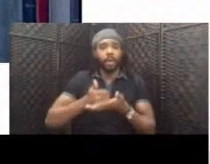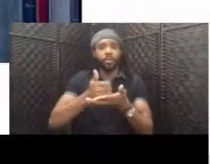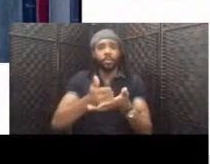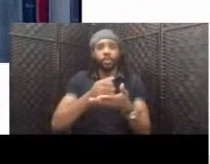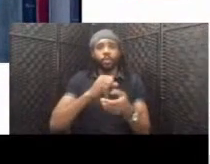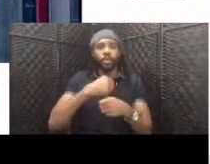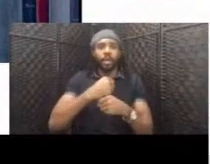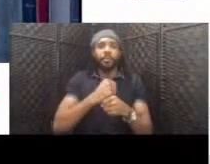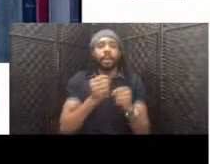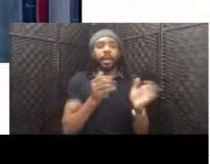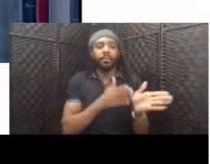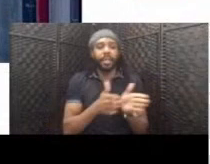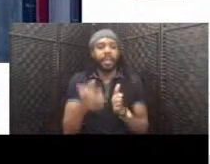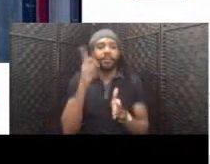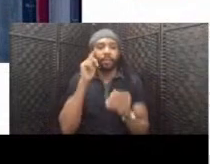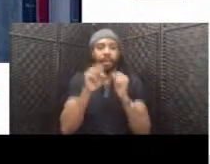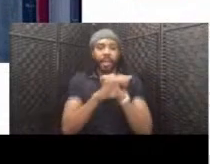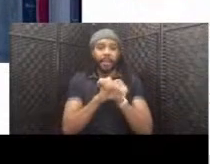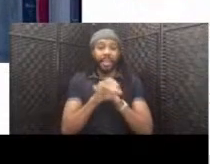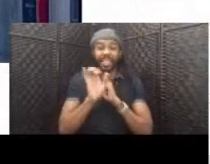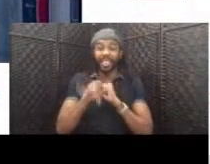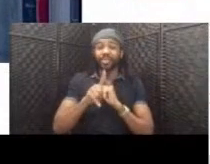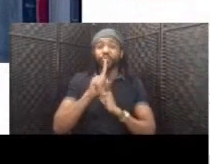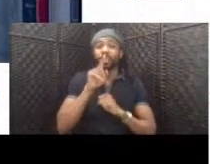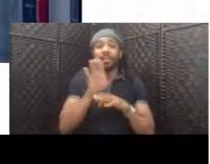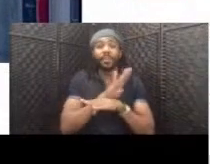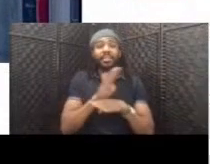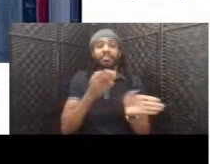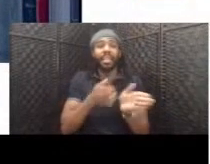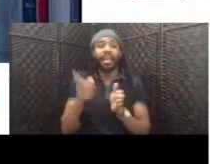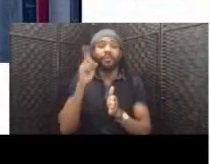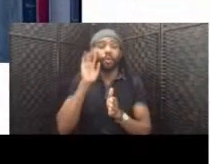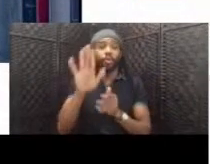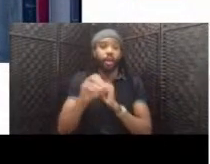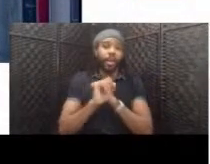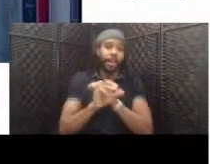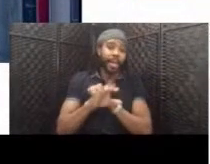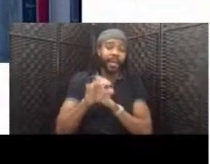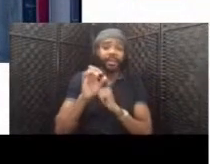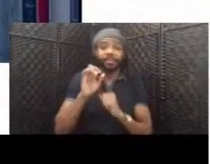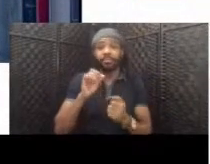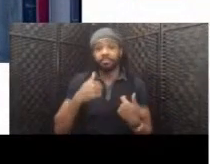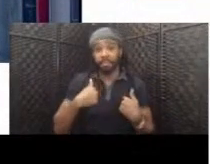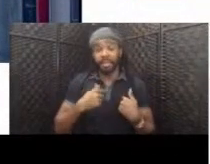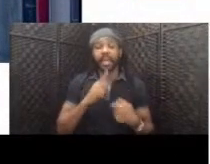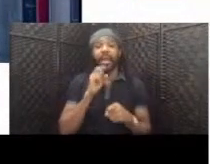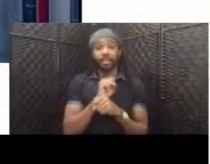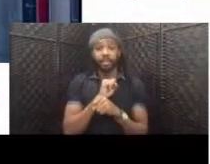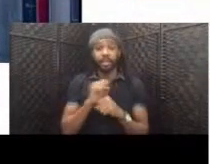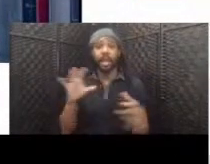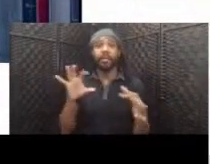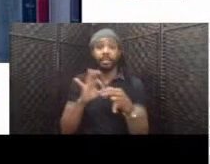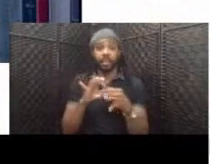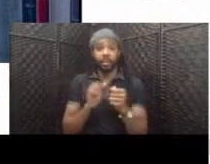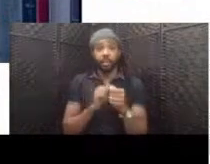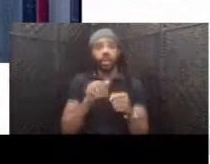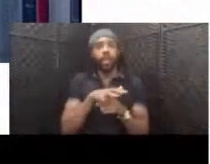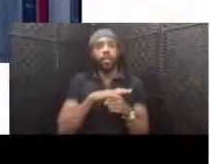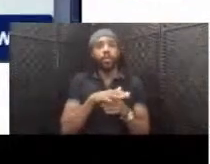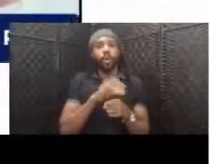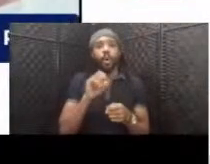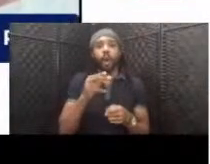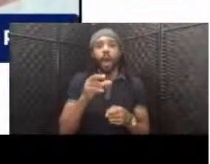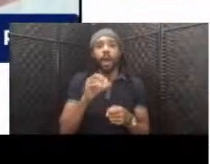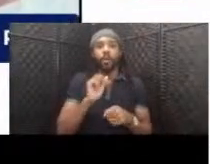is basically a business plan for your campaign. Angela and I actually met through a local Ohio-based organization called